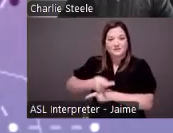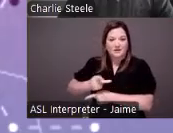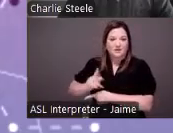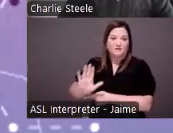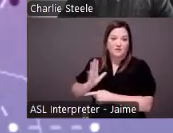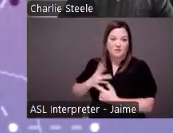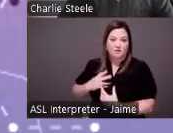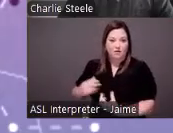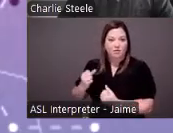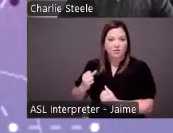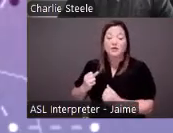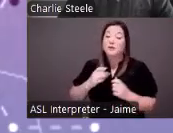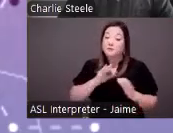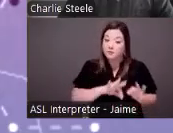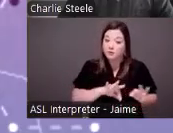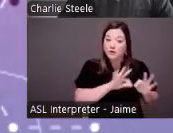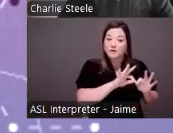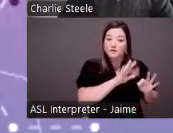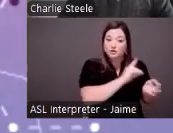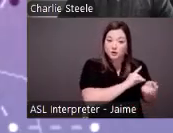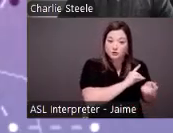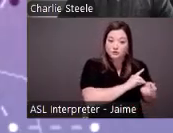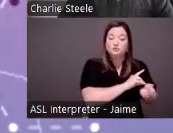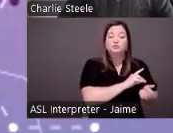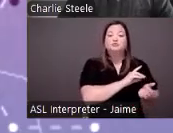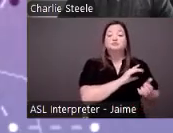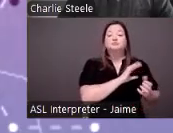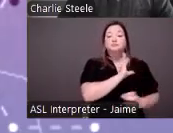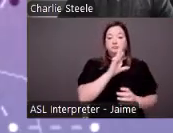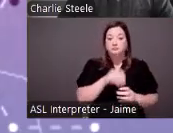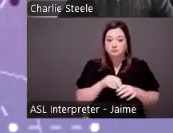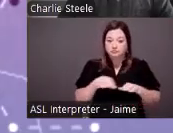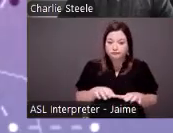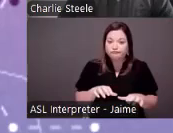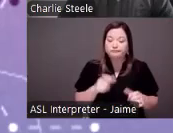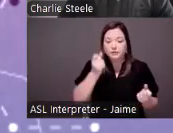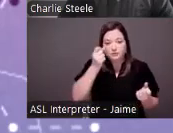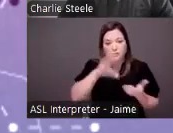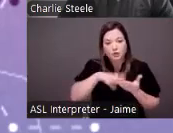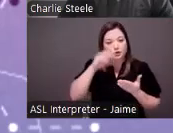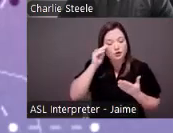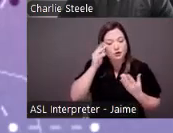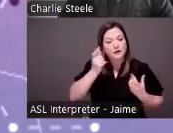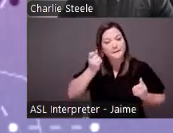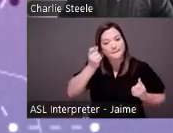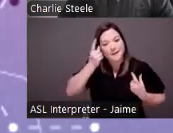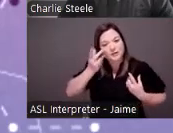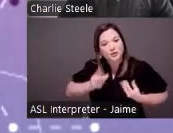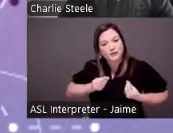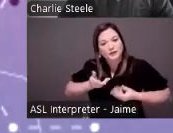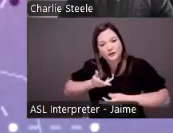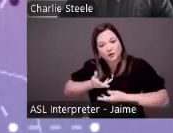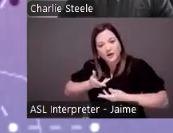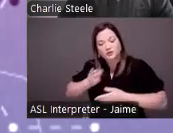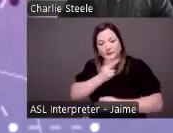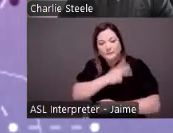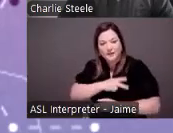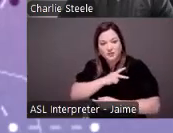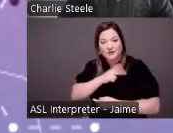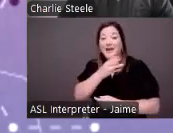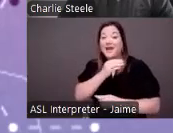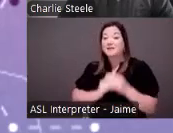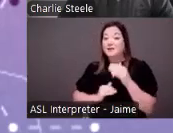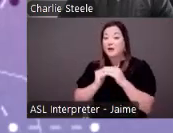also important for clinicians to take active efforts to learn about how to compassionately interact with patients while optimizing with in-person